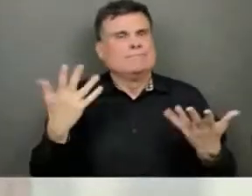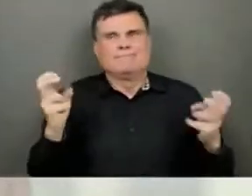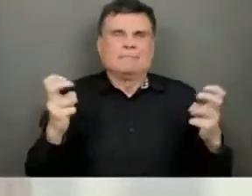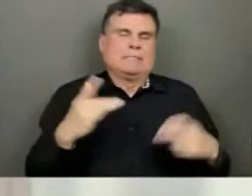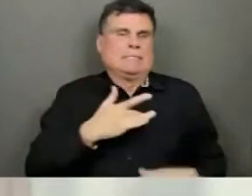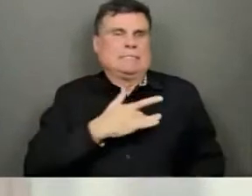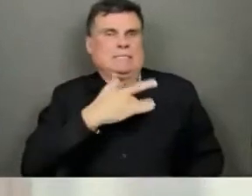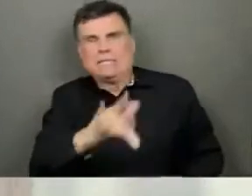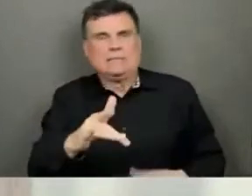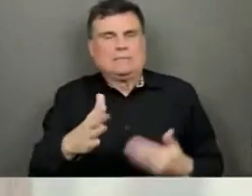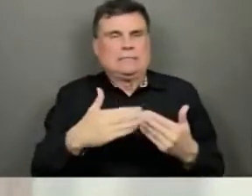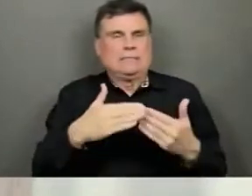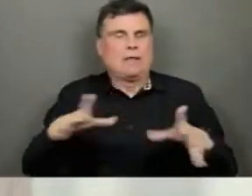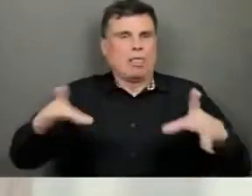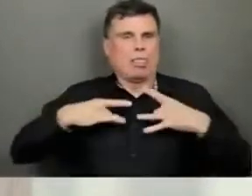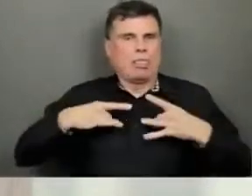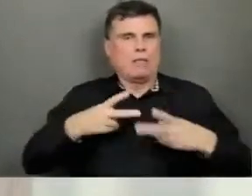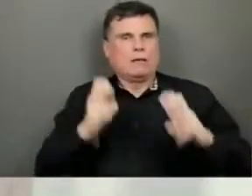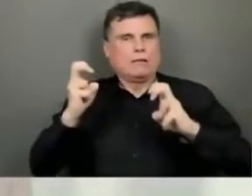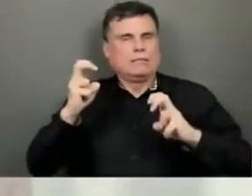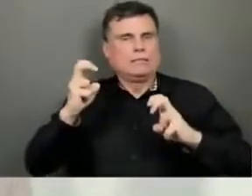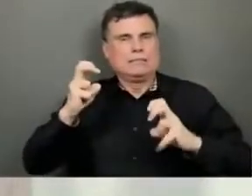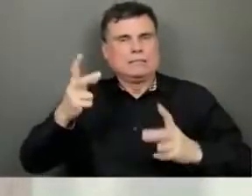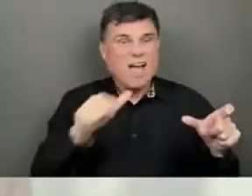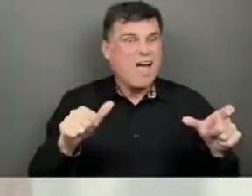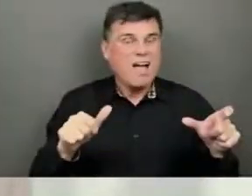immunity is wanes more